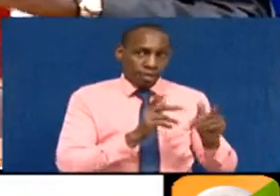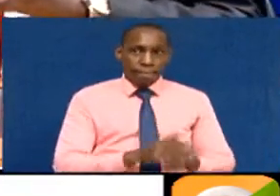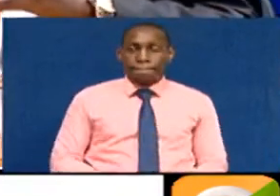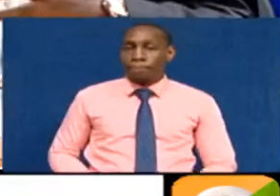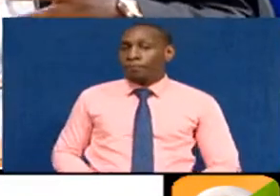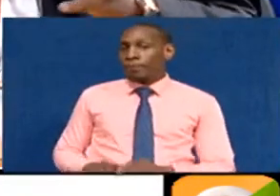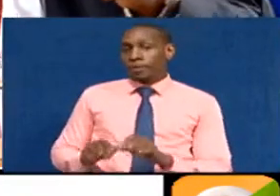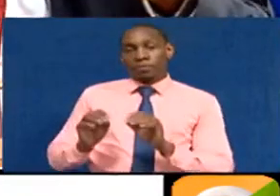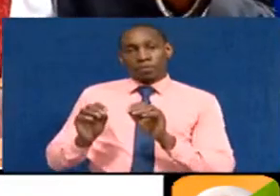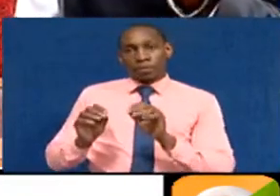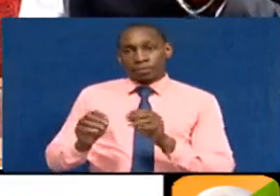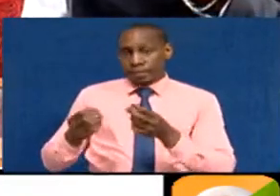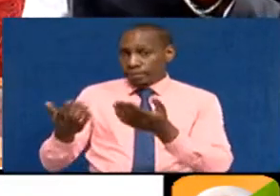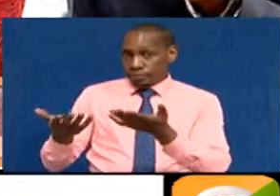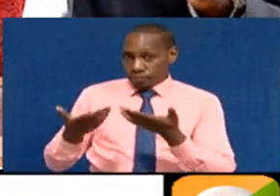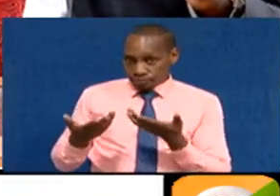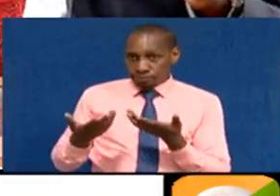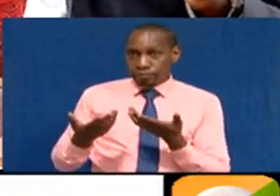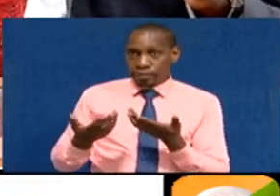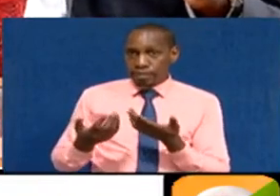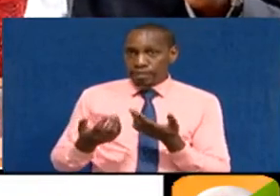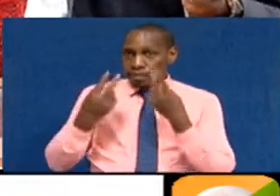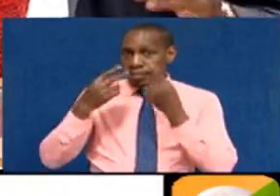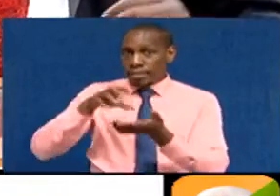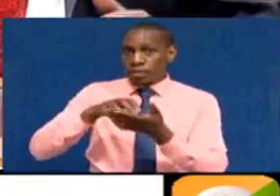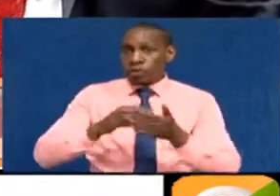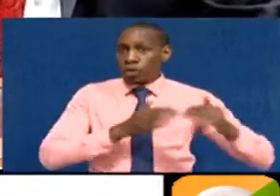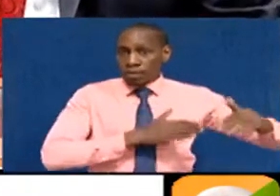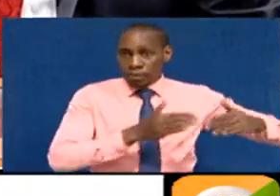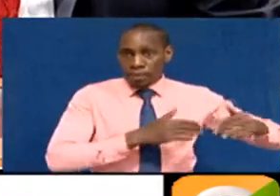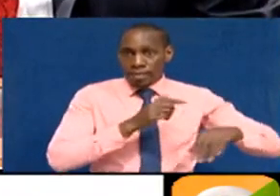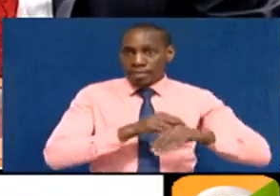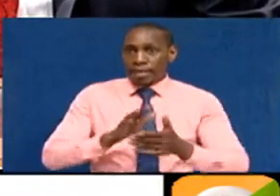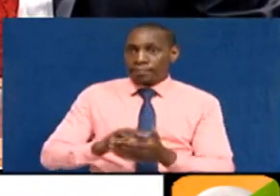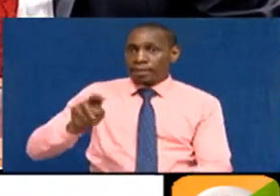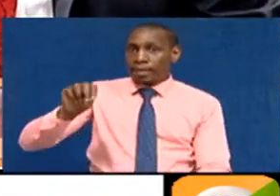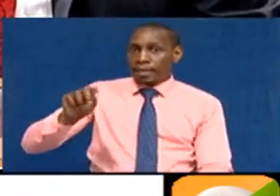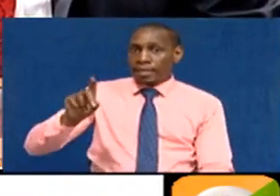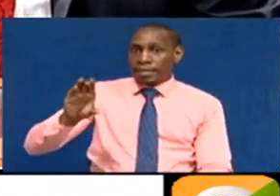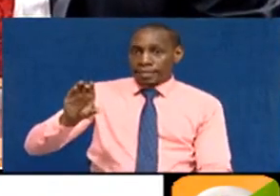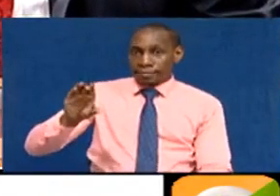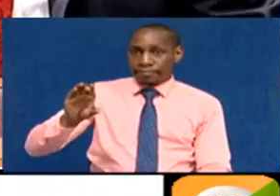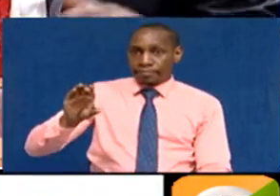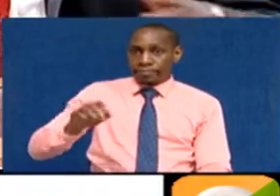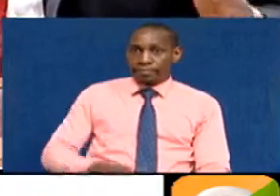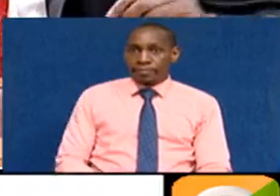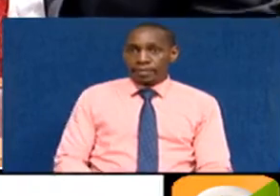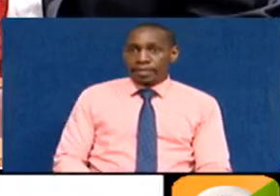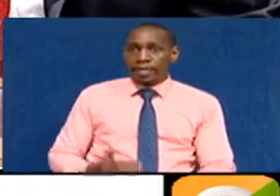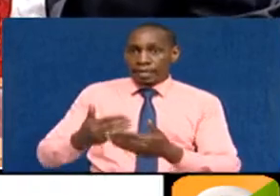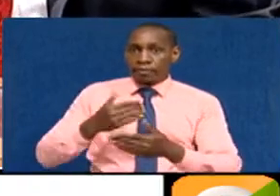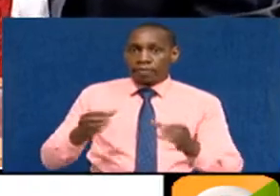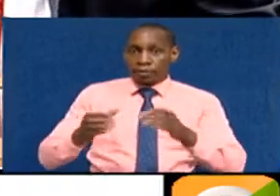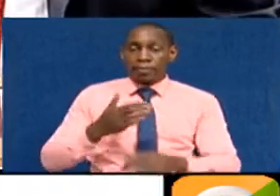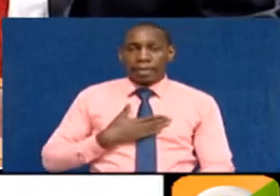was thinking, look at the face that was at in Bomas during the NDC of my former